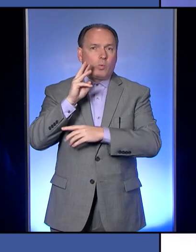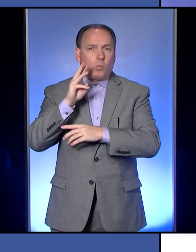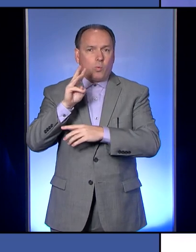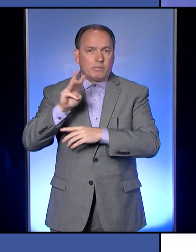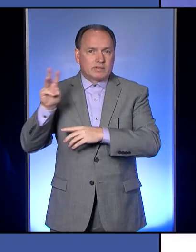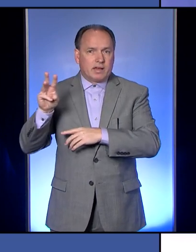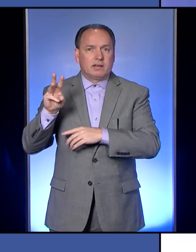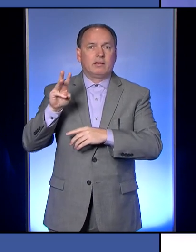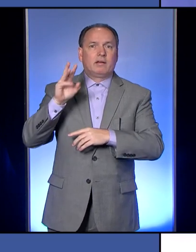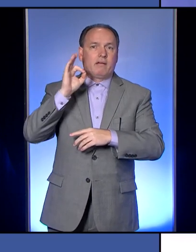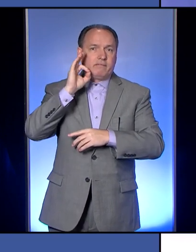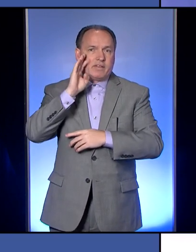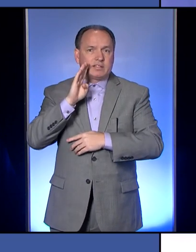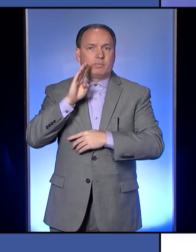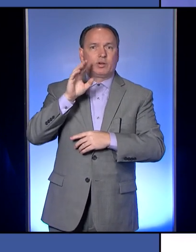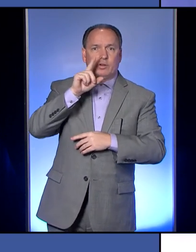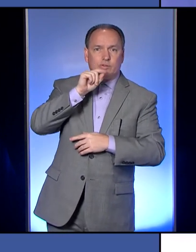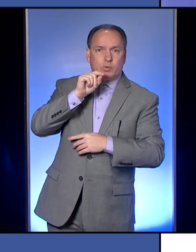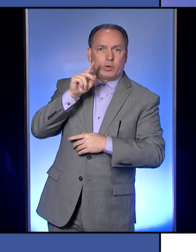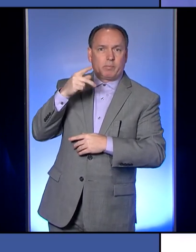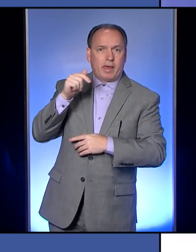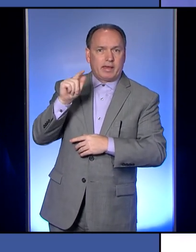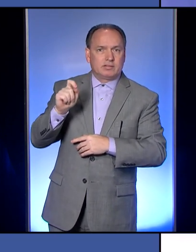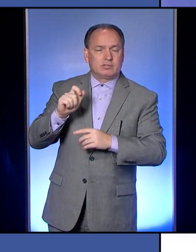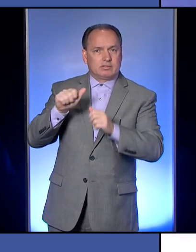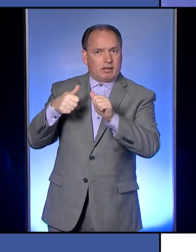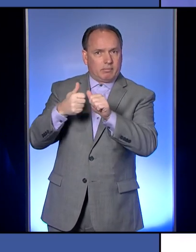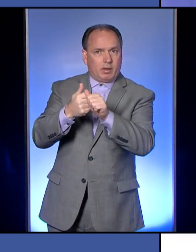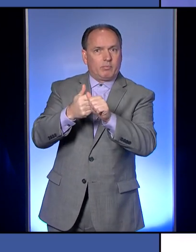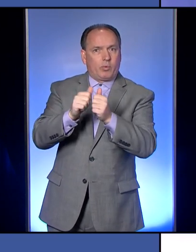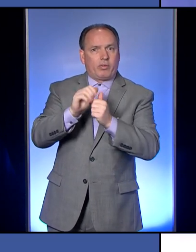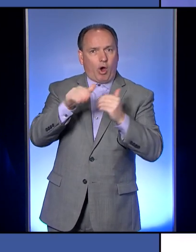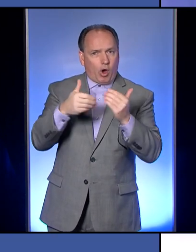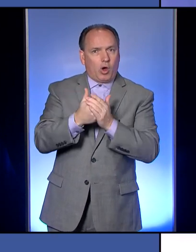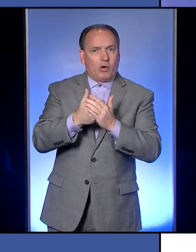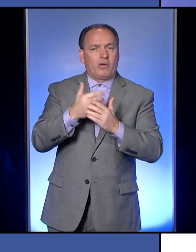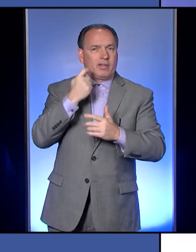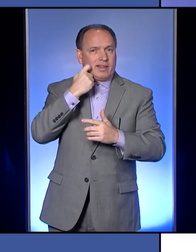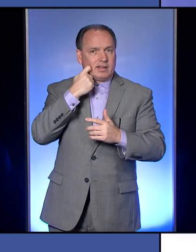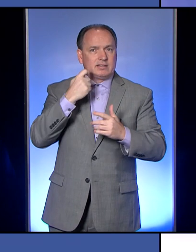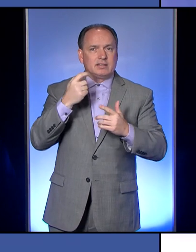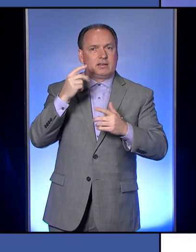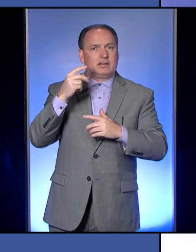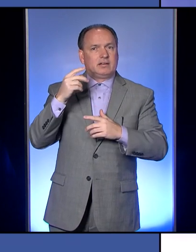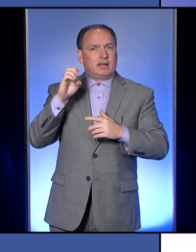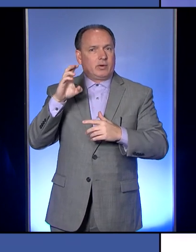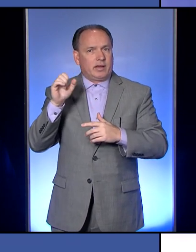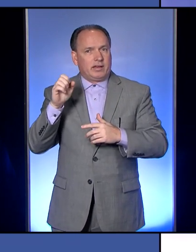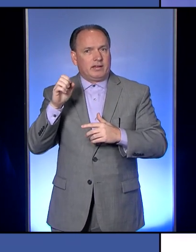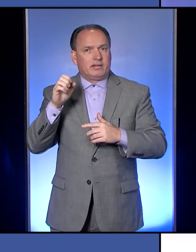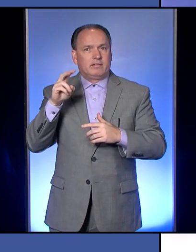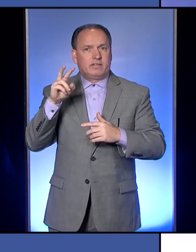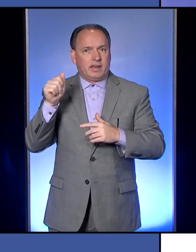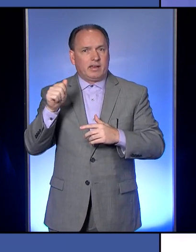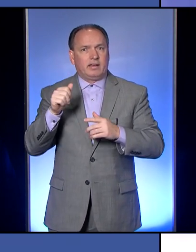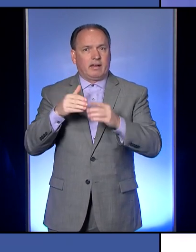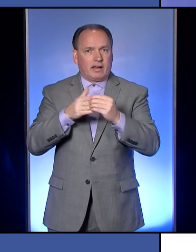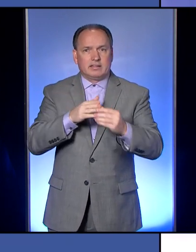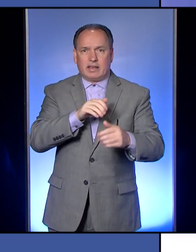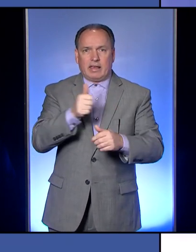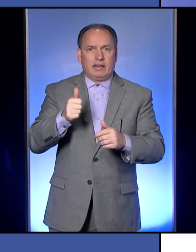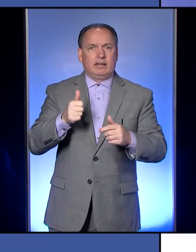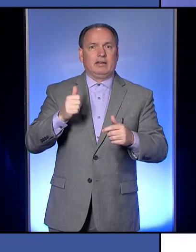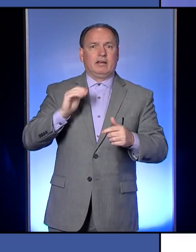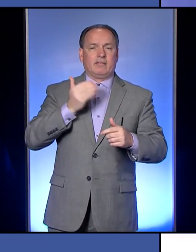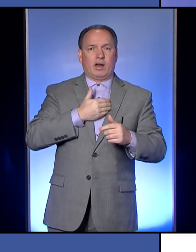our Twitter pages to stay updated with the latest Erie VA guidance and to learn any actions that we may be taking to limit